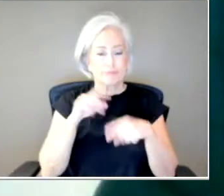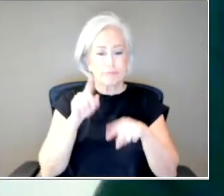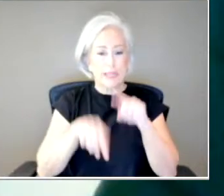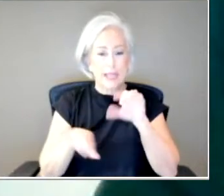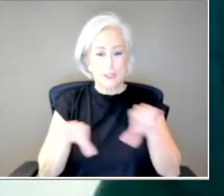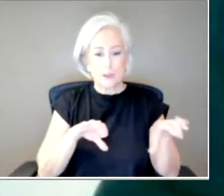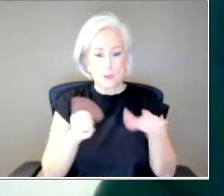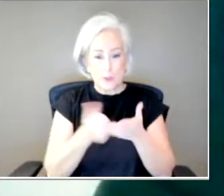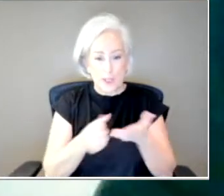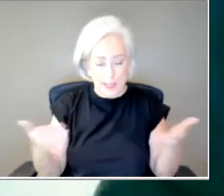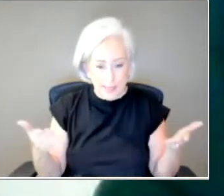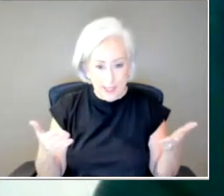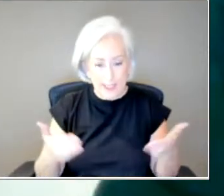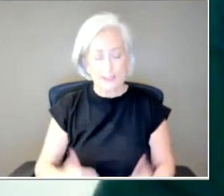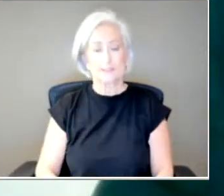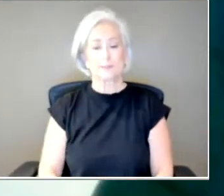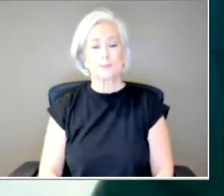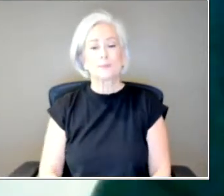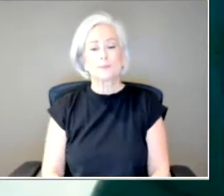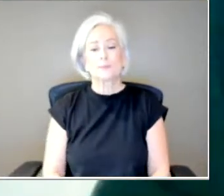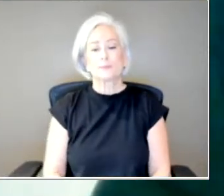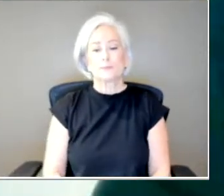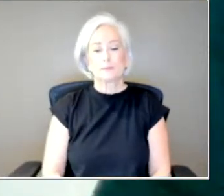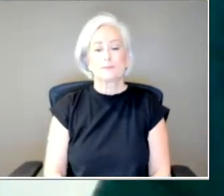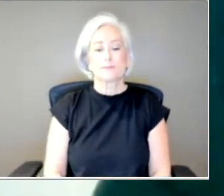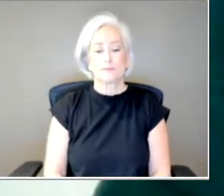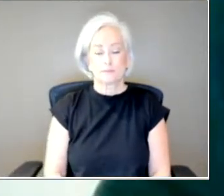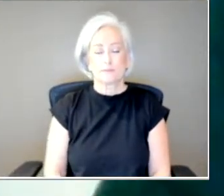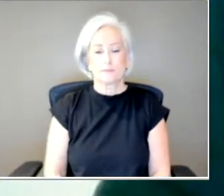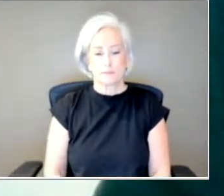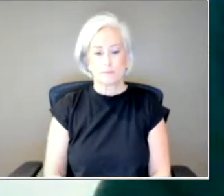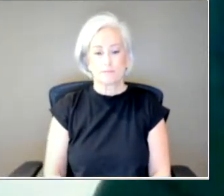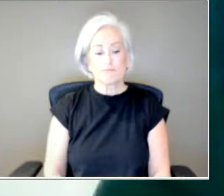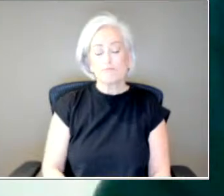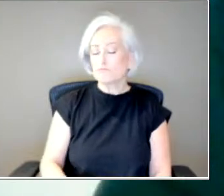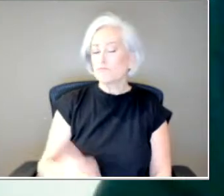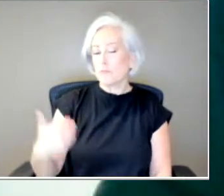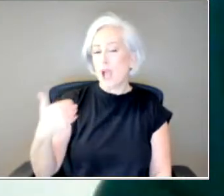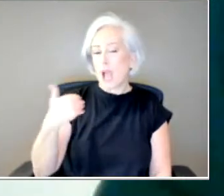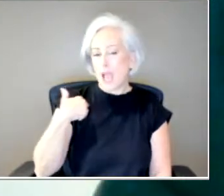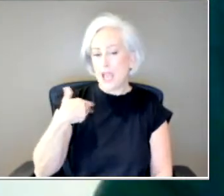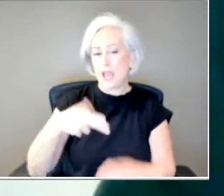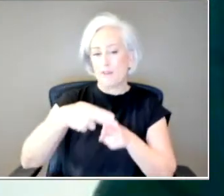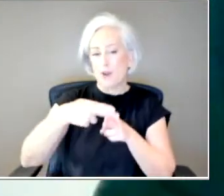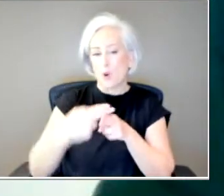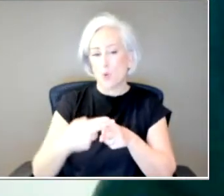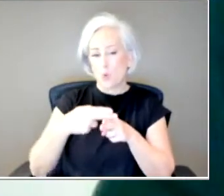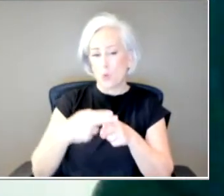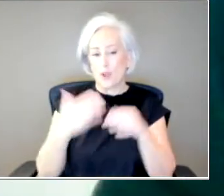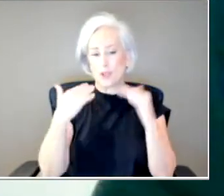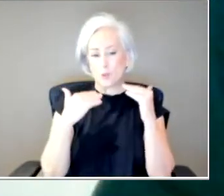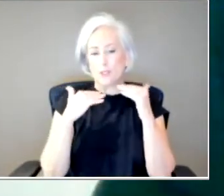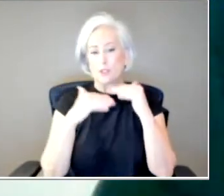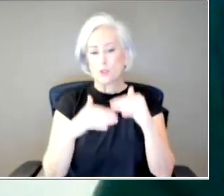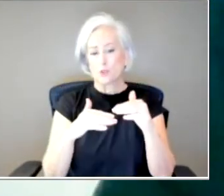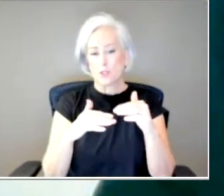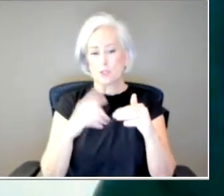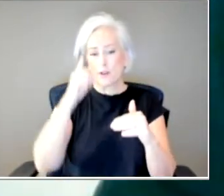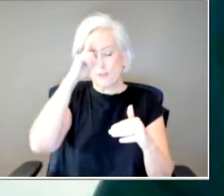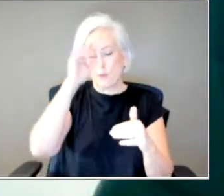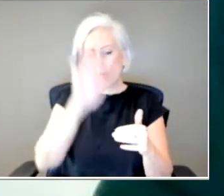is a weight restriction for, a little over a